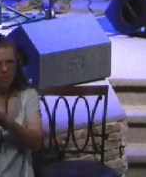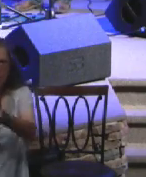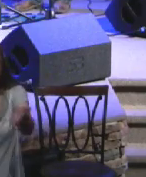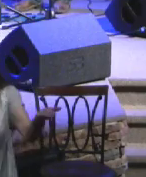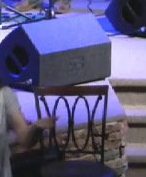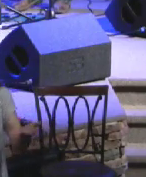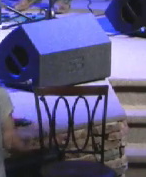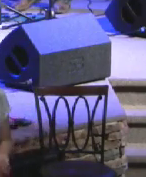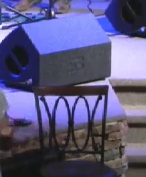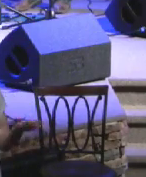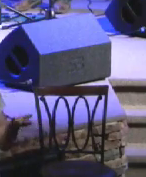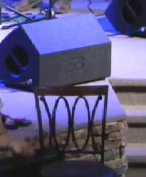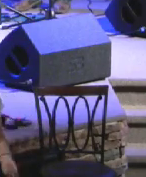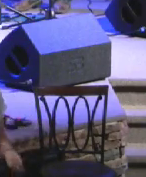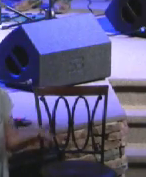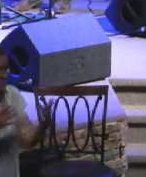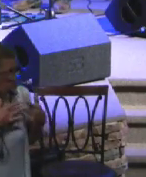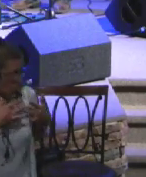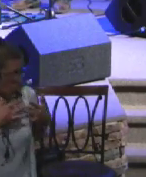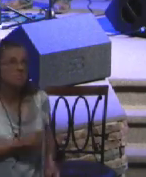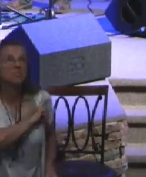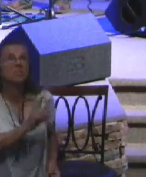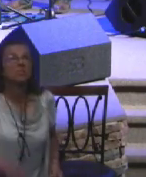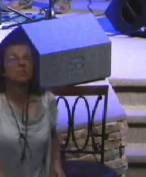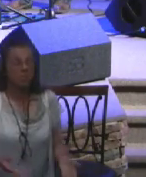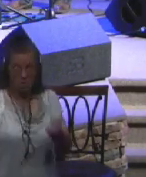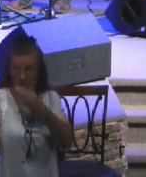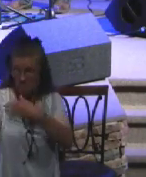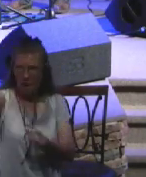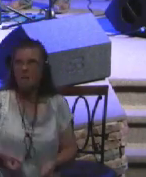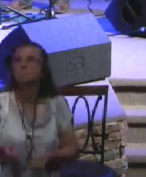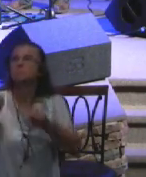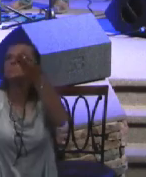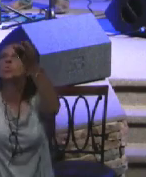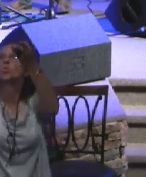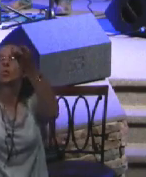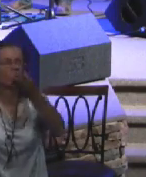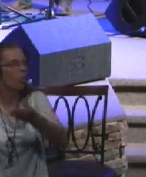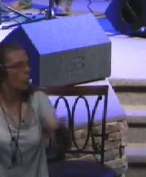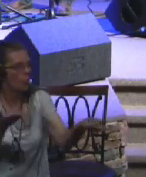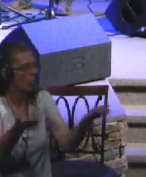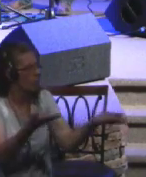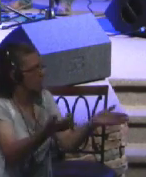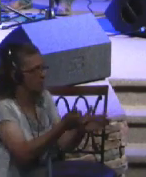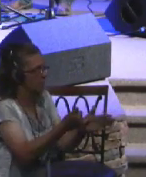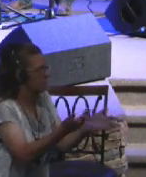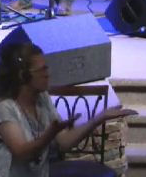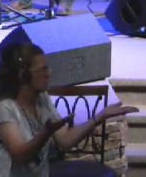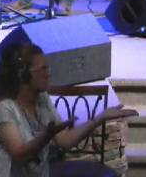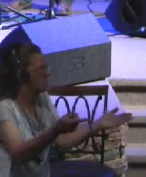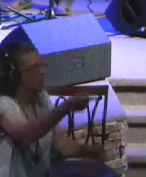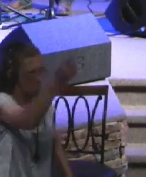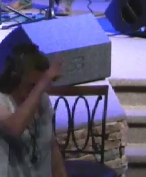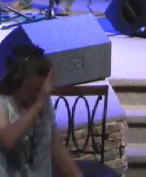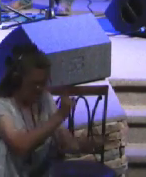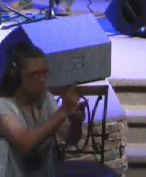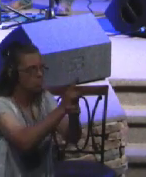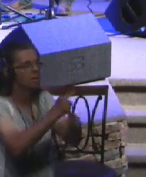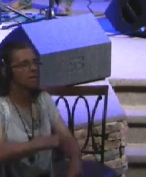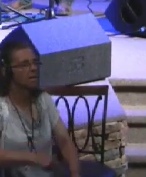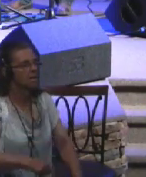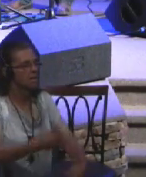heart to the Lord, to give your past to the Lord. Whatever it is, God is ready to